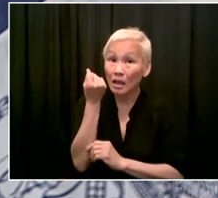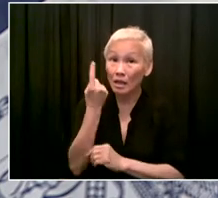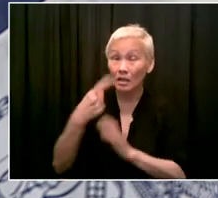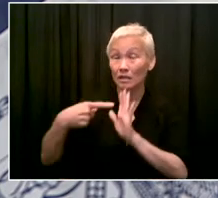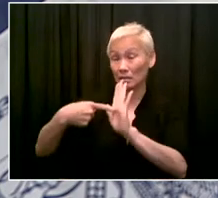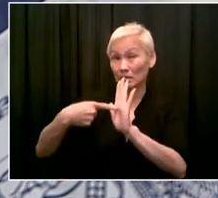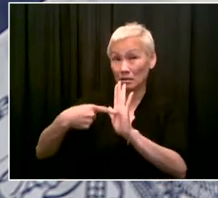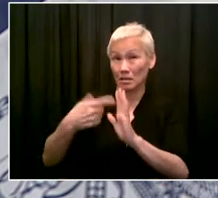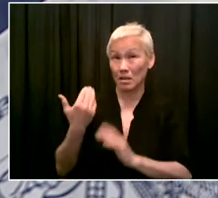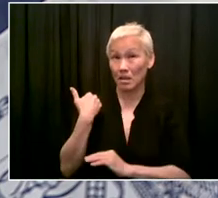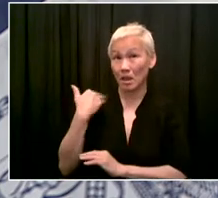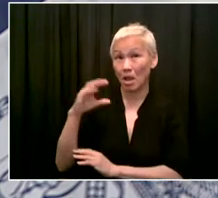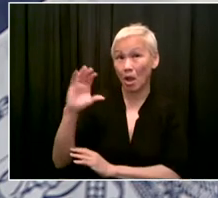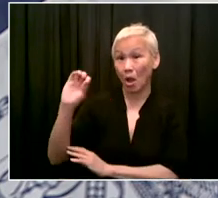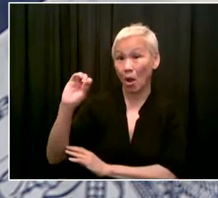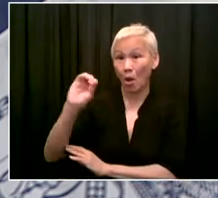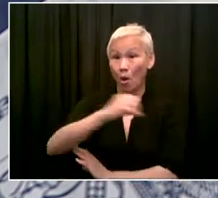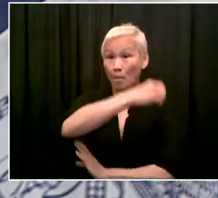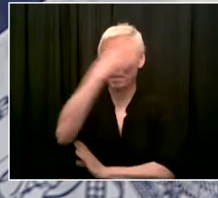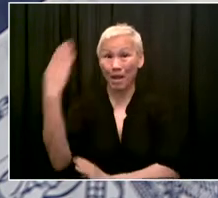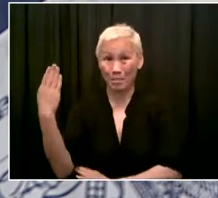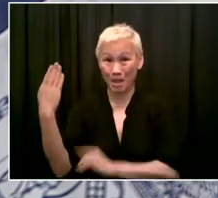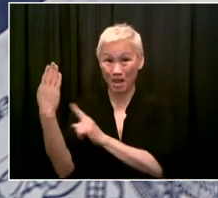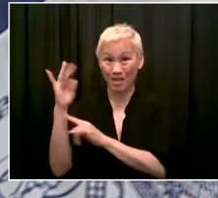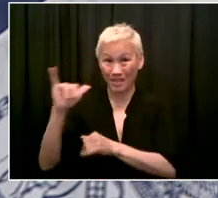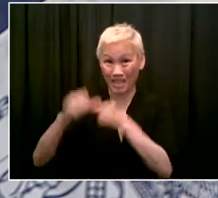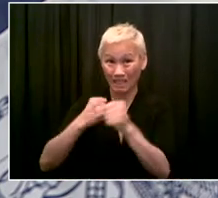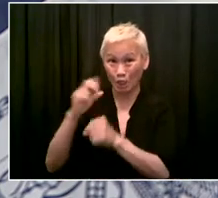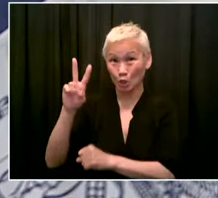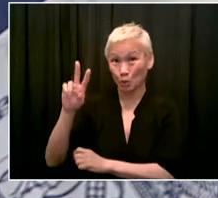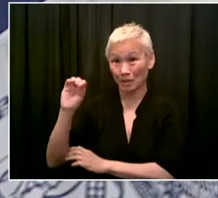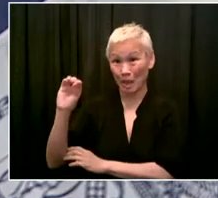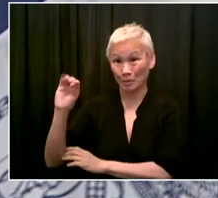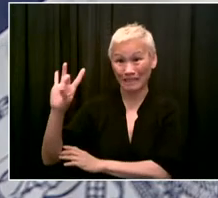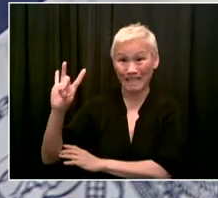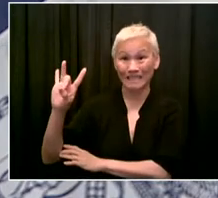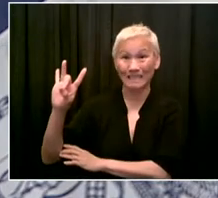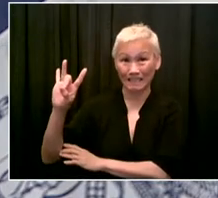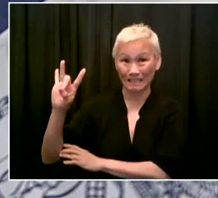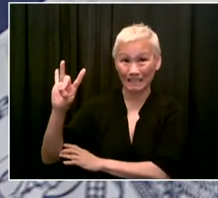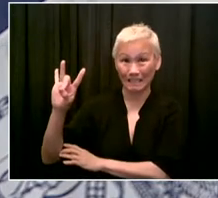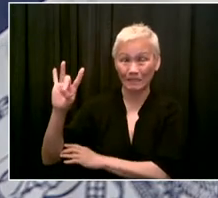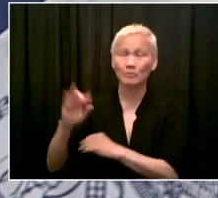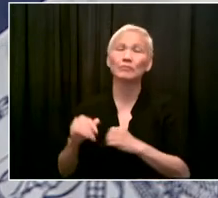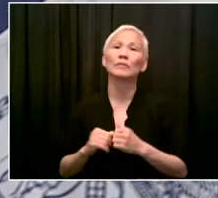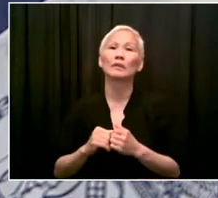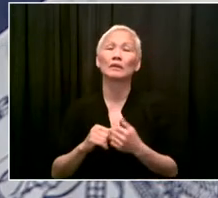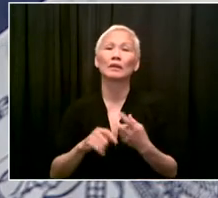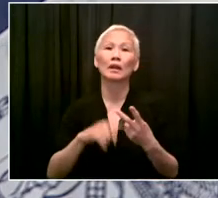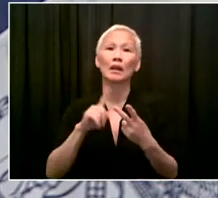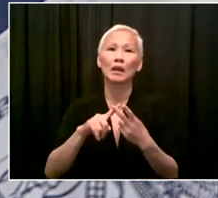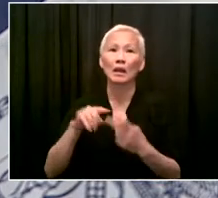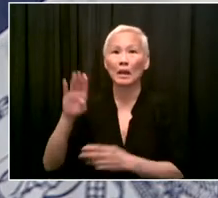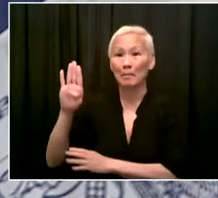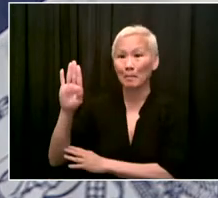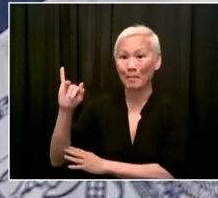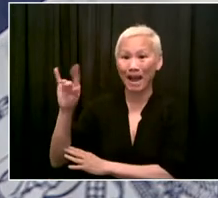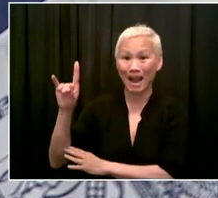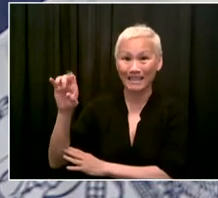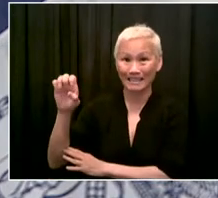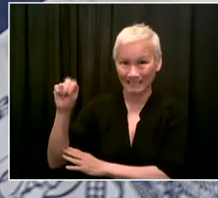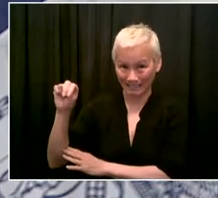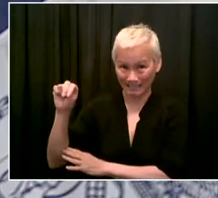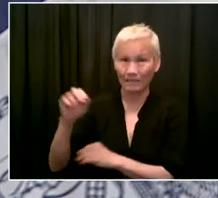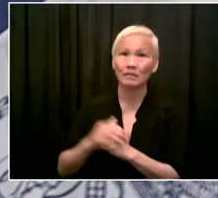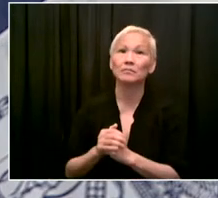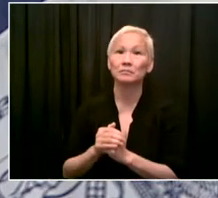2020, that there were massive turnout surges around that proved the ability of New Yorkers and Americans to re-engage and